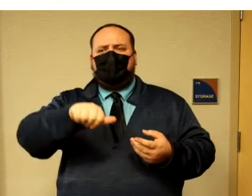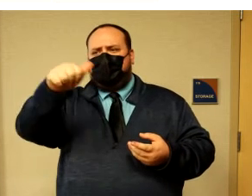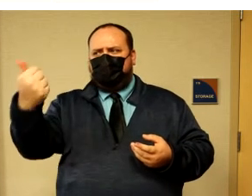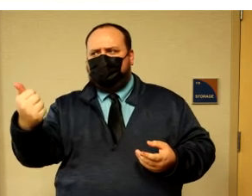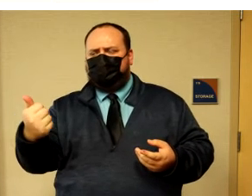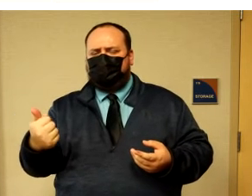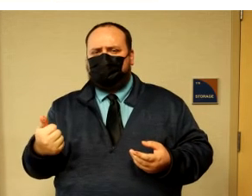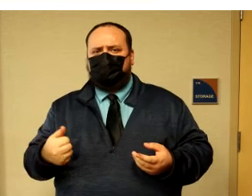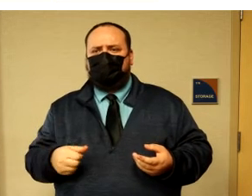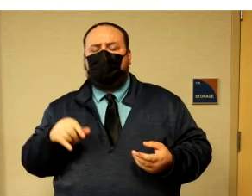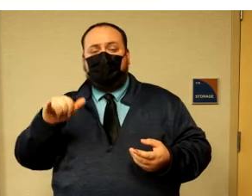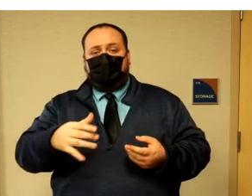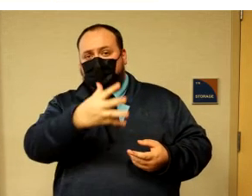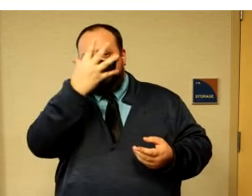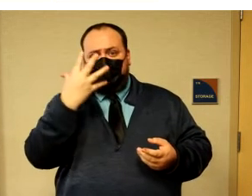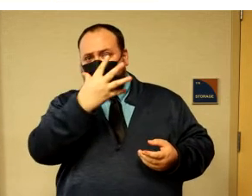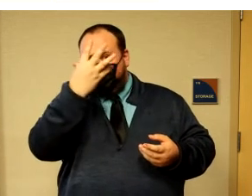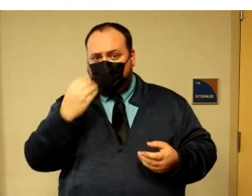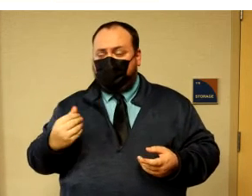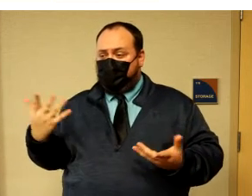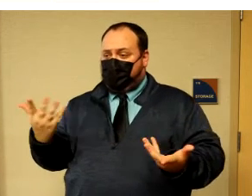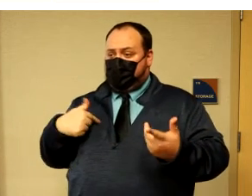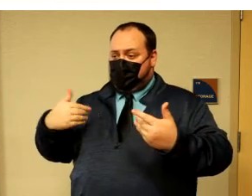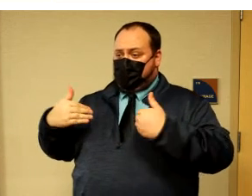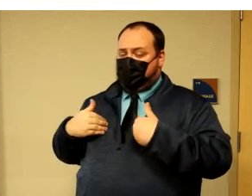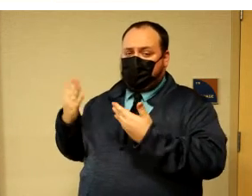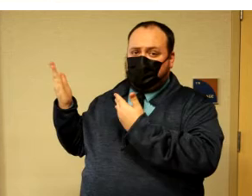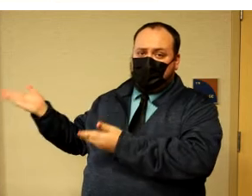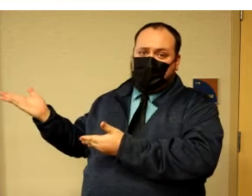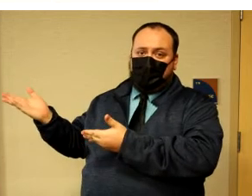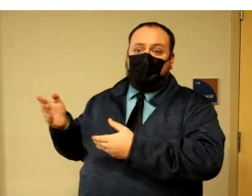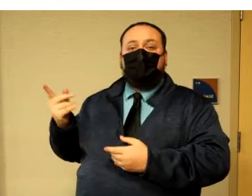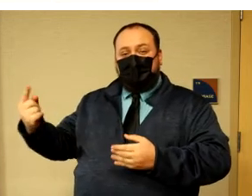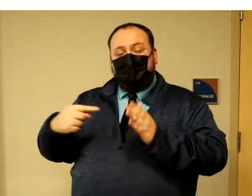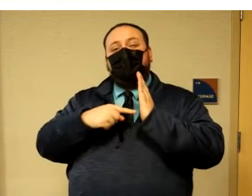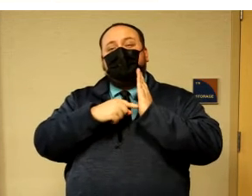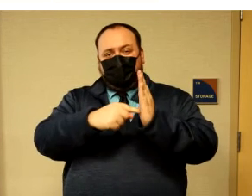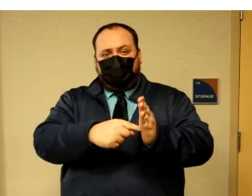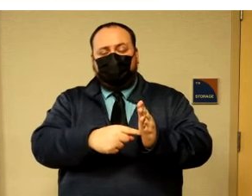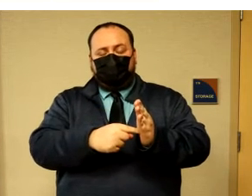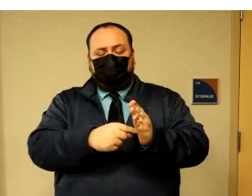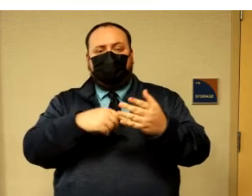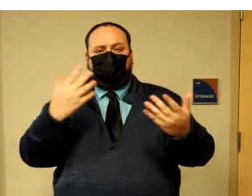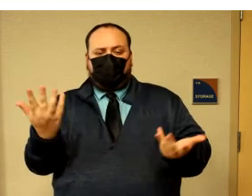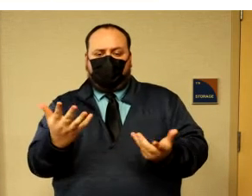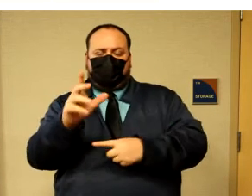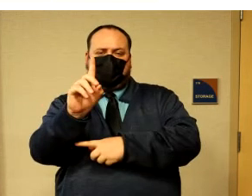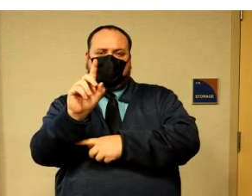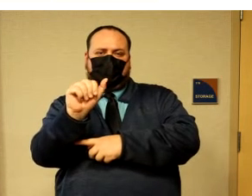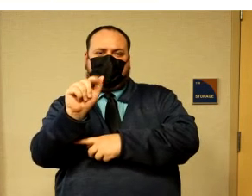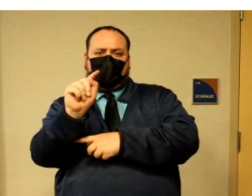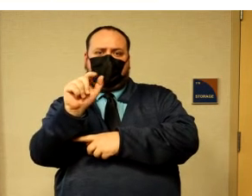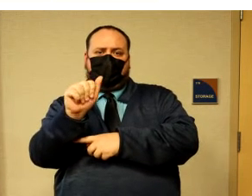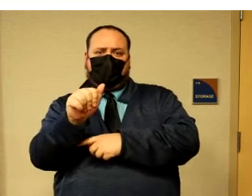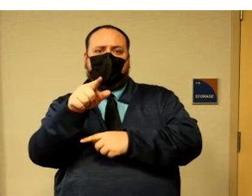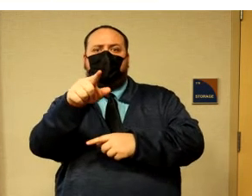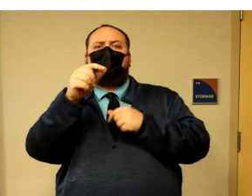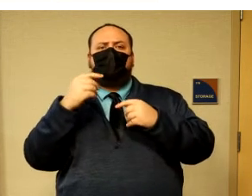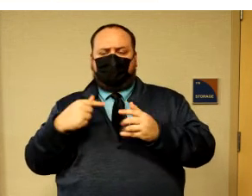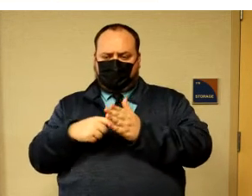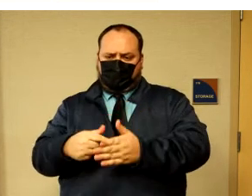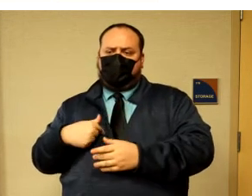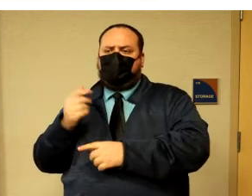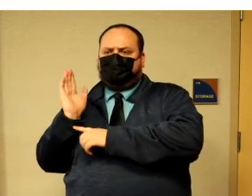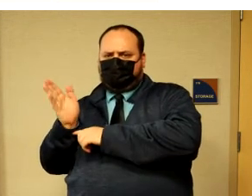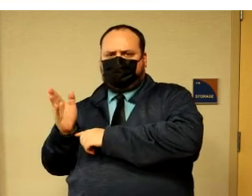This beautiful graph that we have right here, it shows the data that you guys were able to present me with last